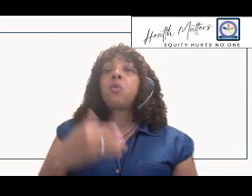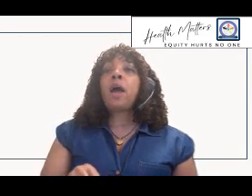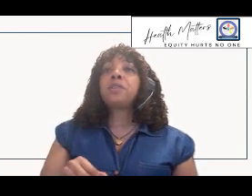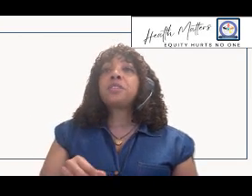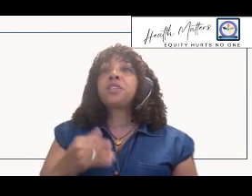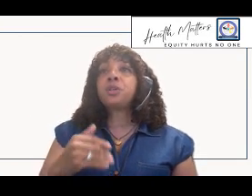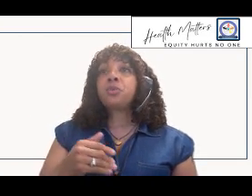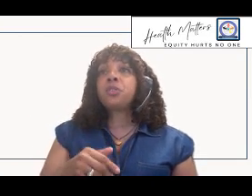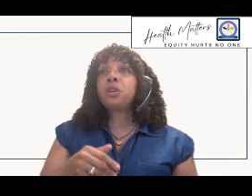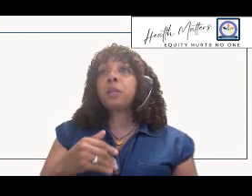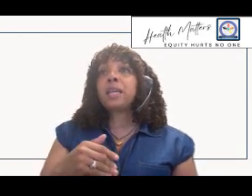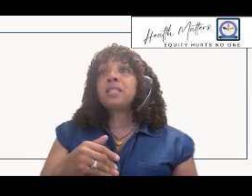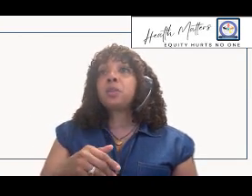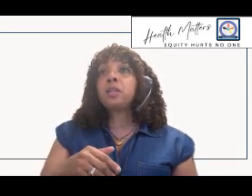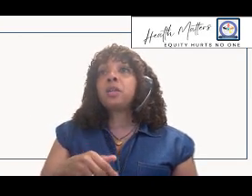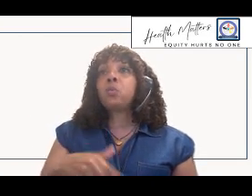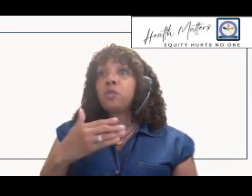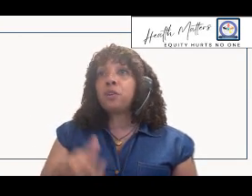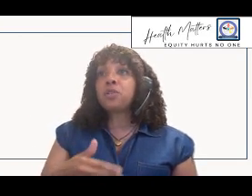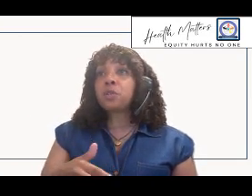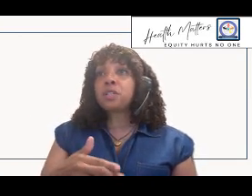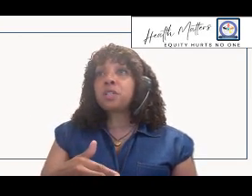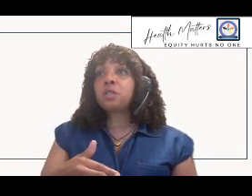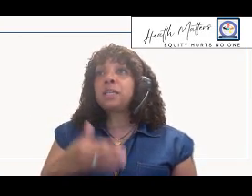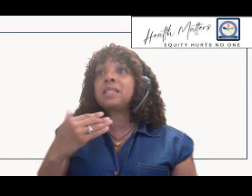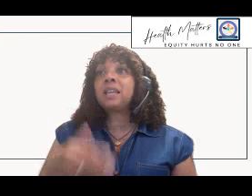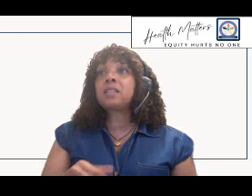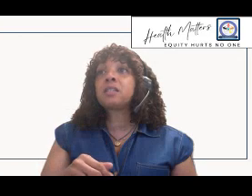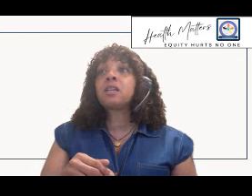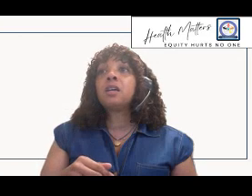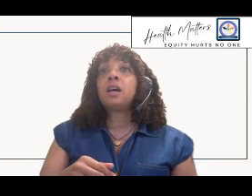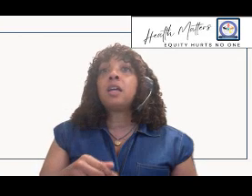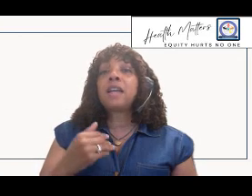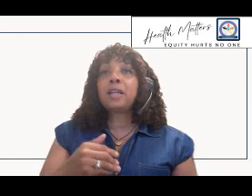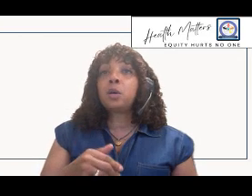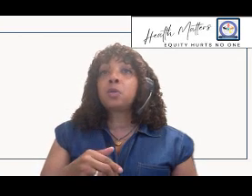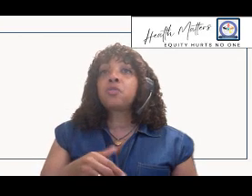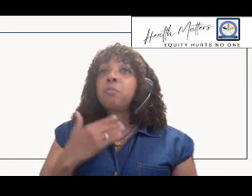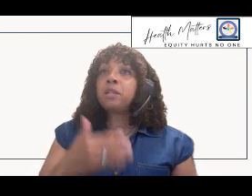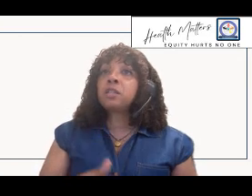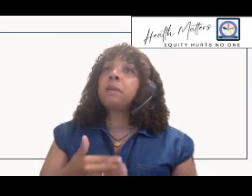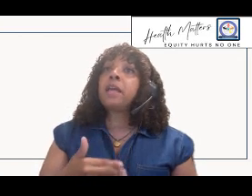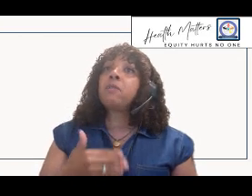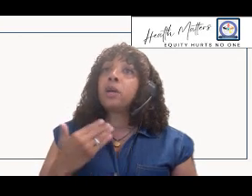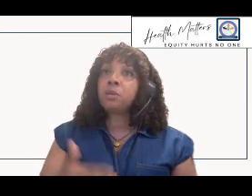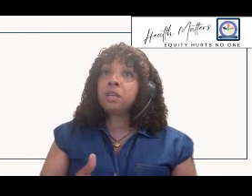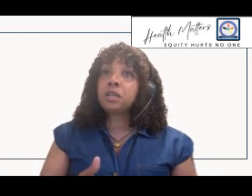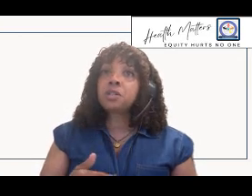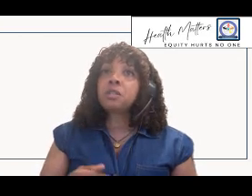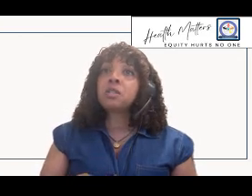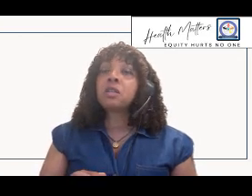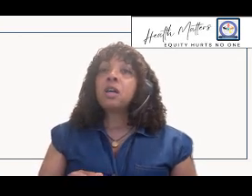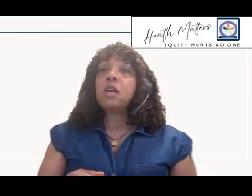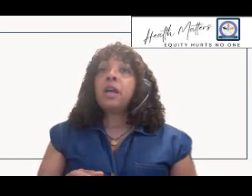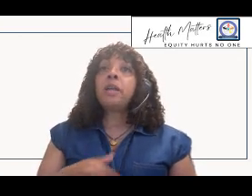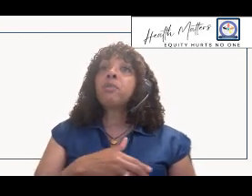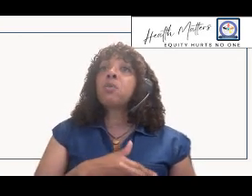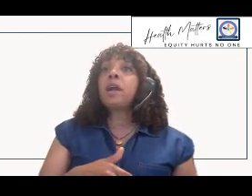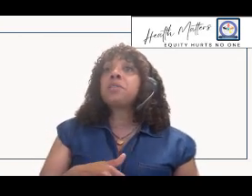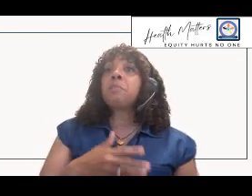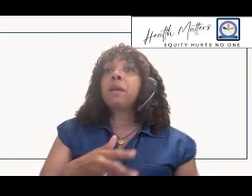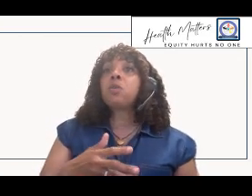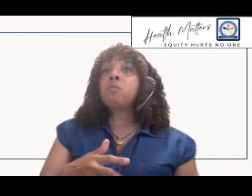It requires that children that are placed within welfare services be assessed and diagnosed for mental and behavioral health conditions.